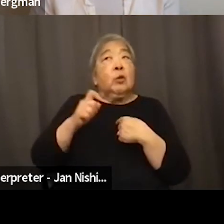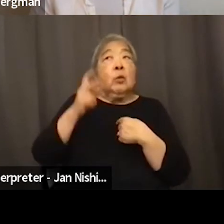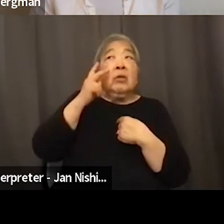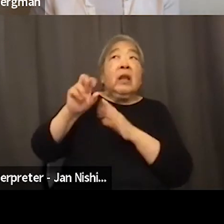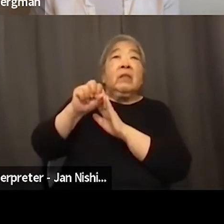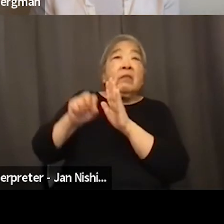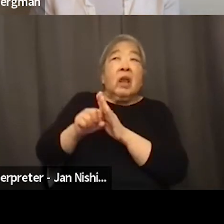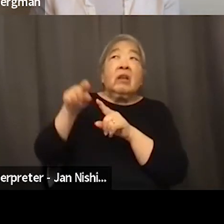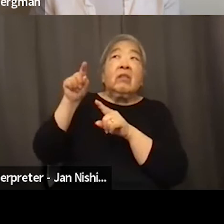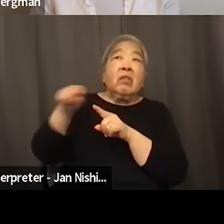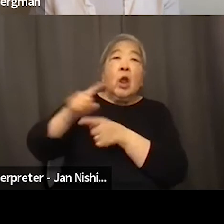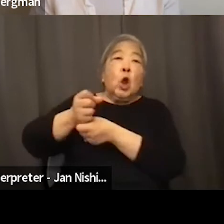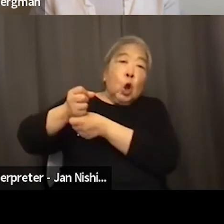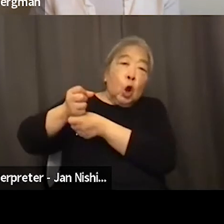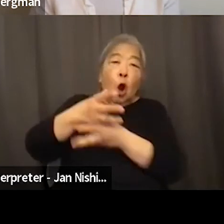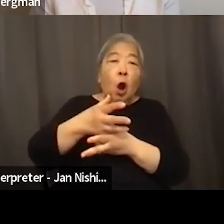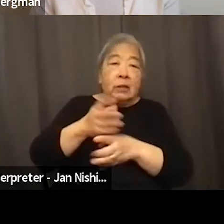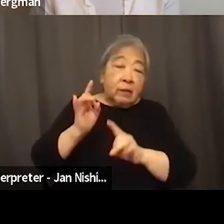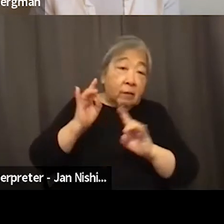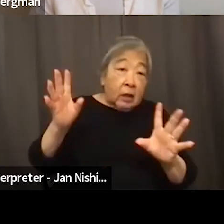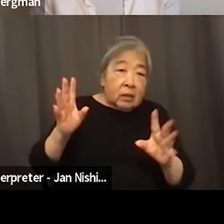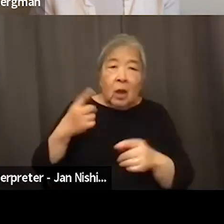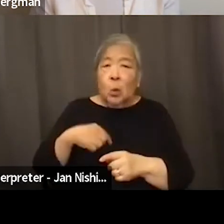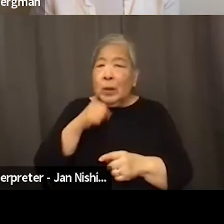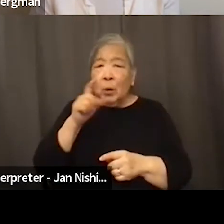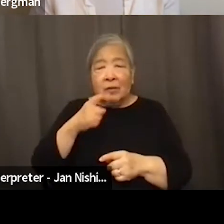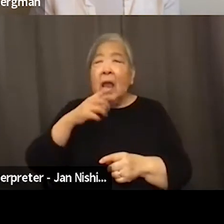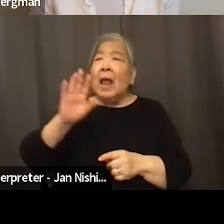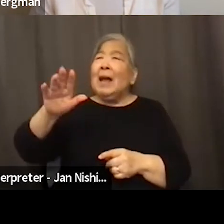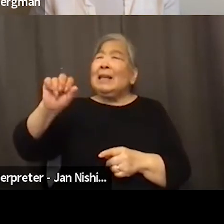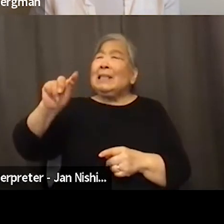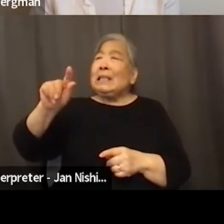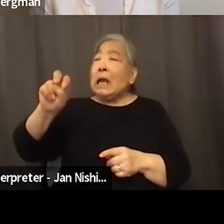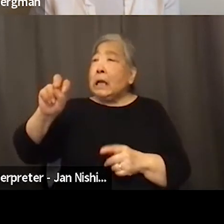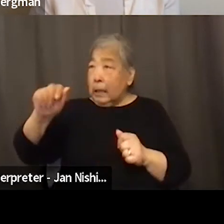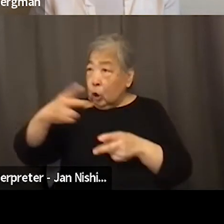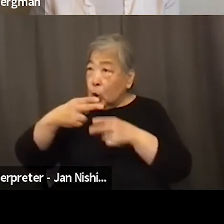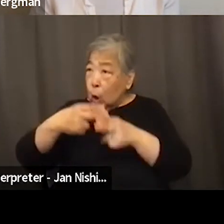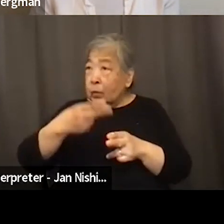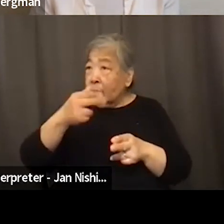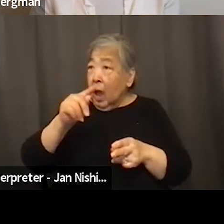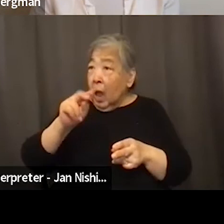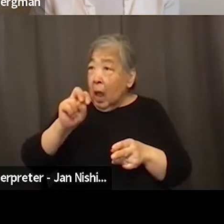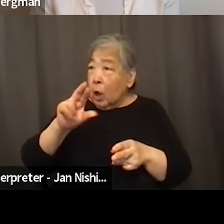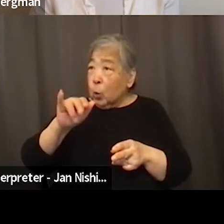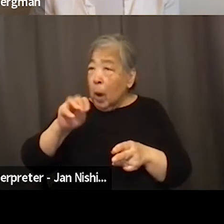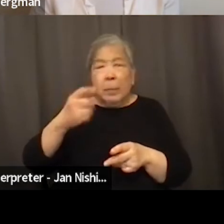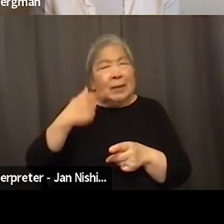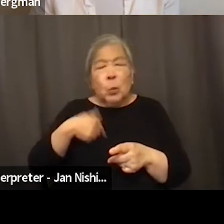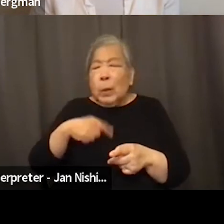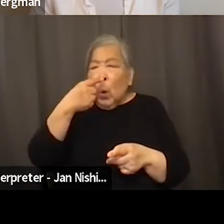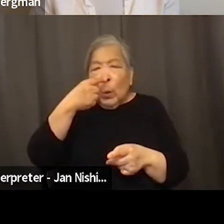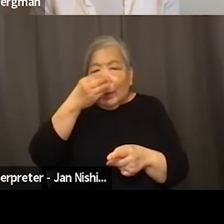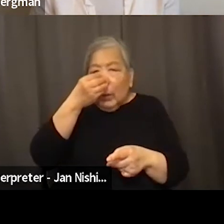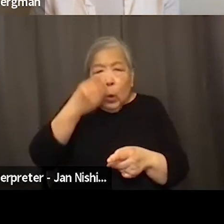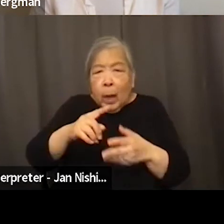violence, right? So we don't need to say, hey, state, can you call this a hate crime for us? Because we actually don't care what the state